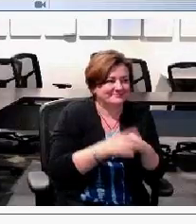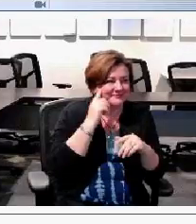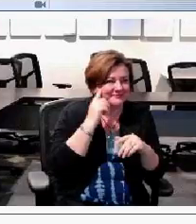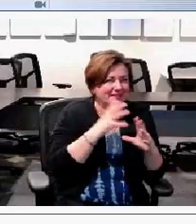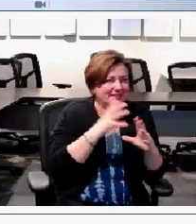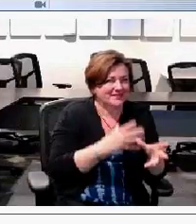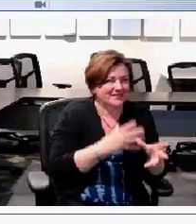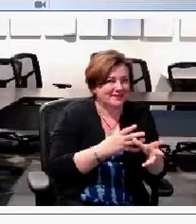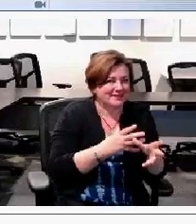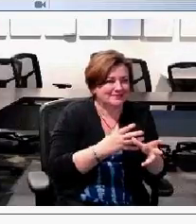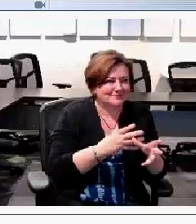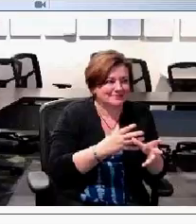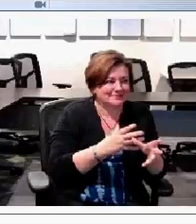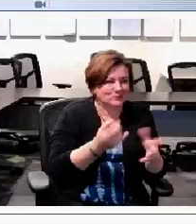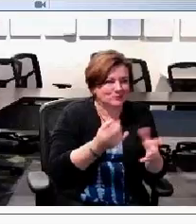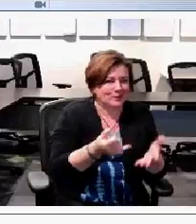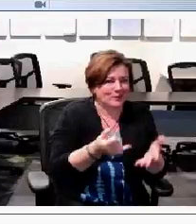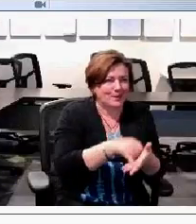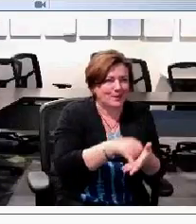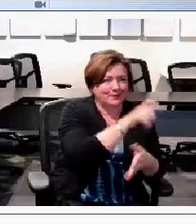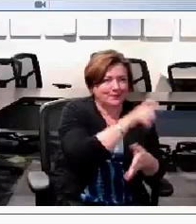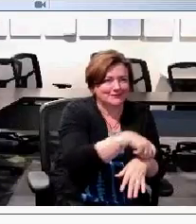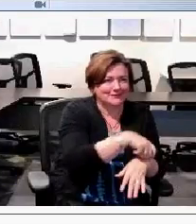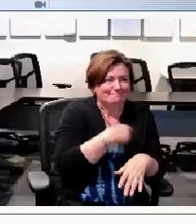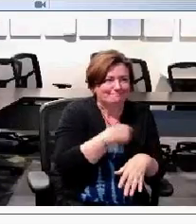second. No problem. Excellent. Thanks, Sarah.